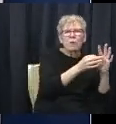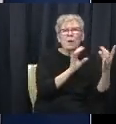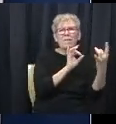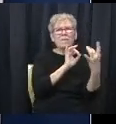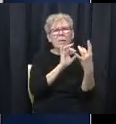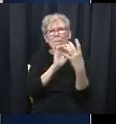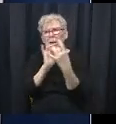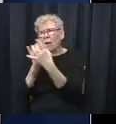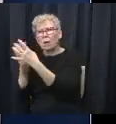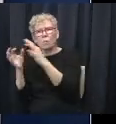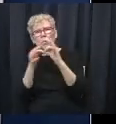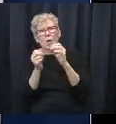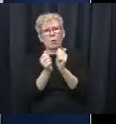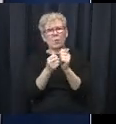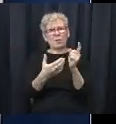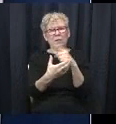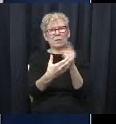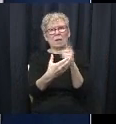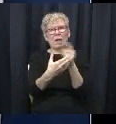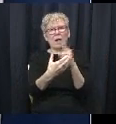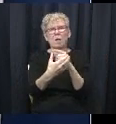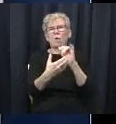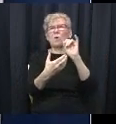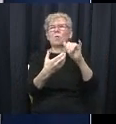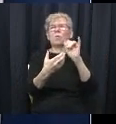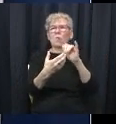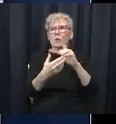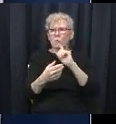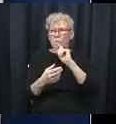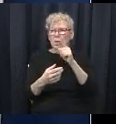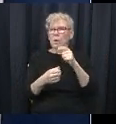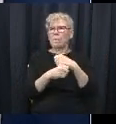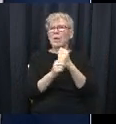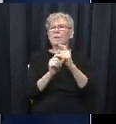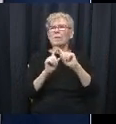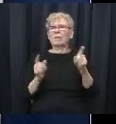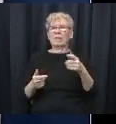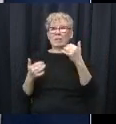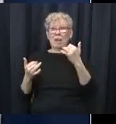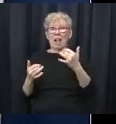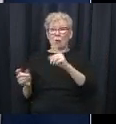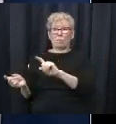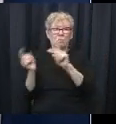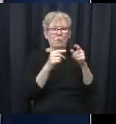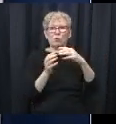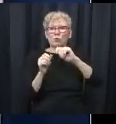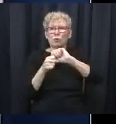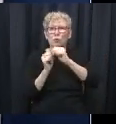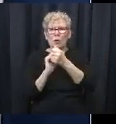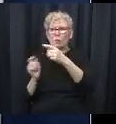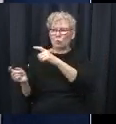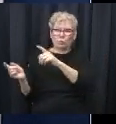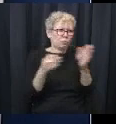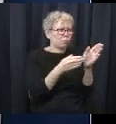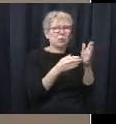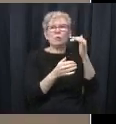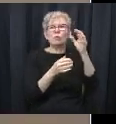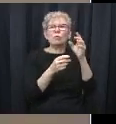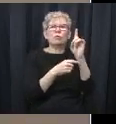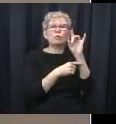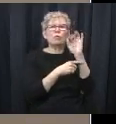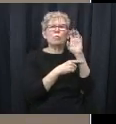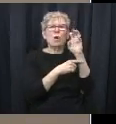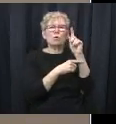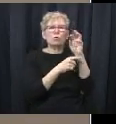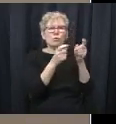to CDPHE Director Jill Ryan. Jill? Good afternoon, everyone. Thank you, Governor.